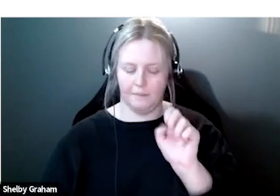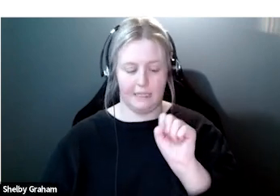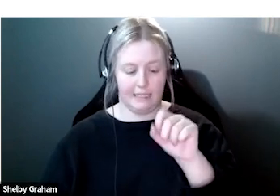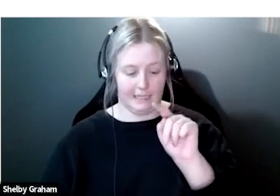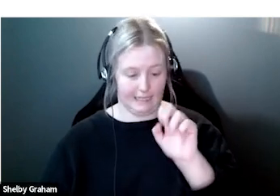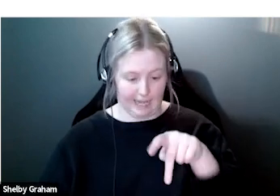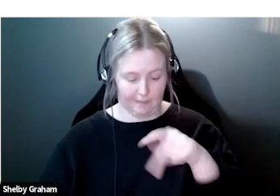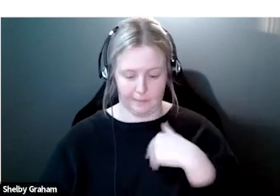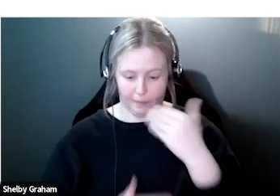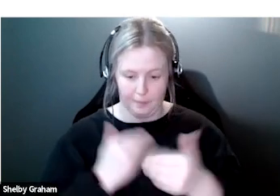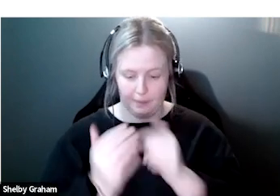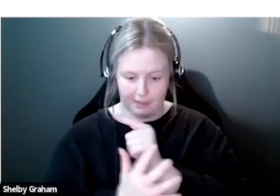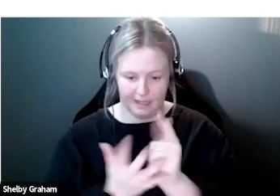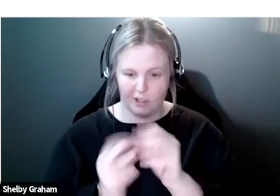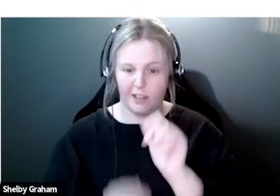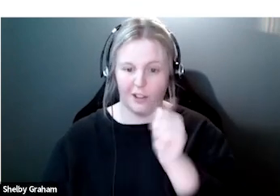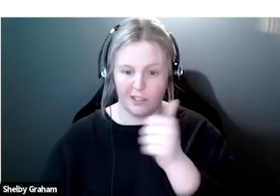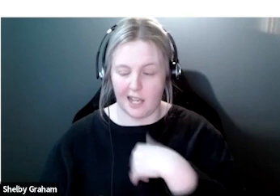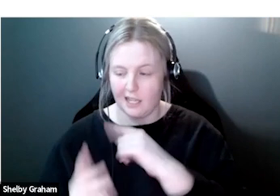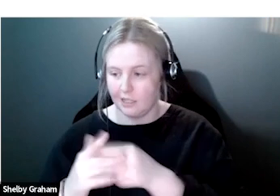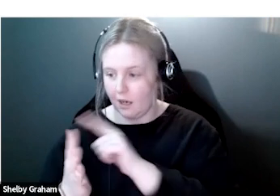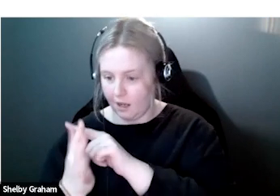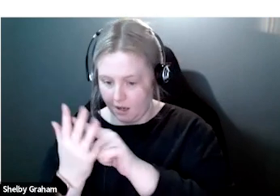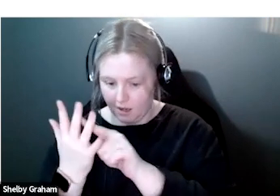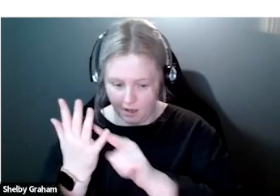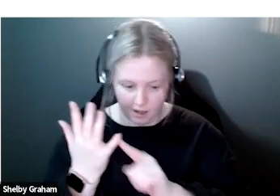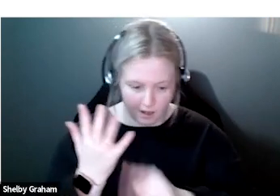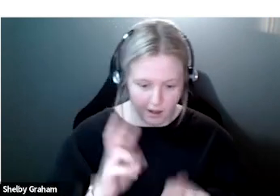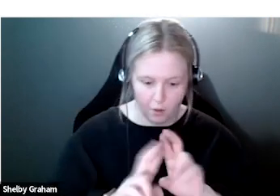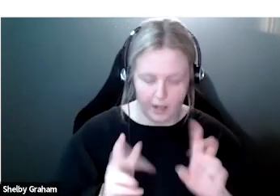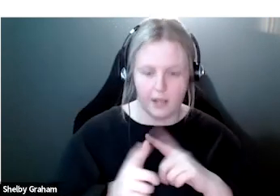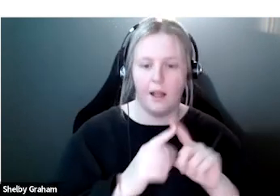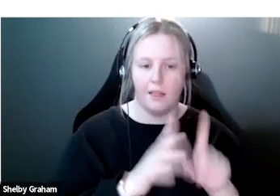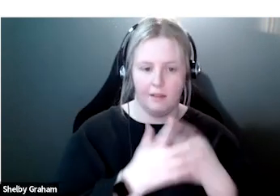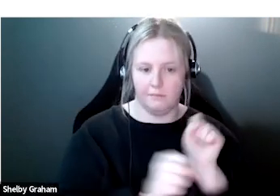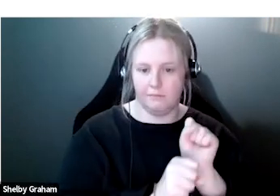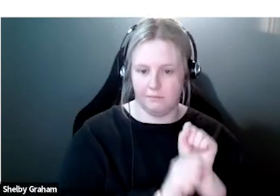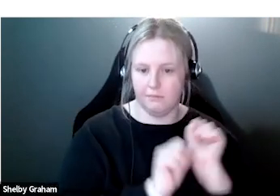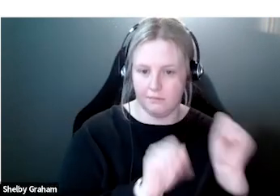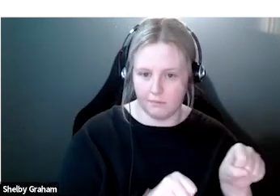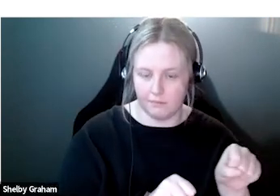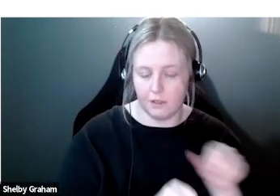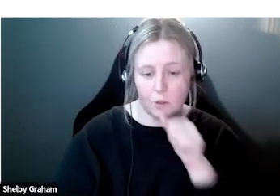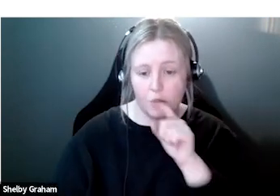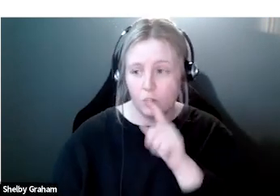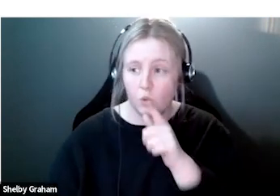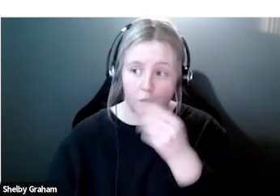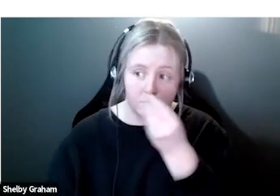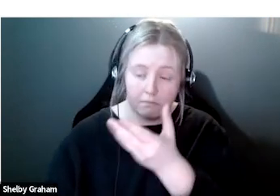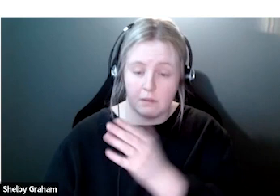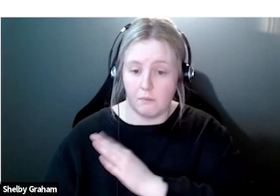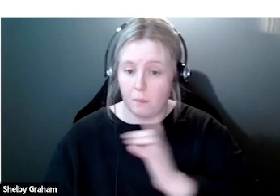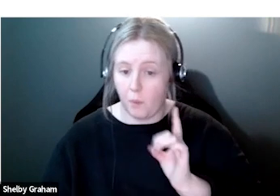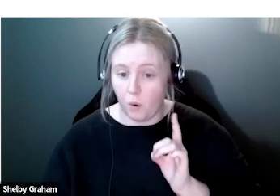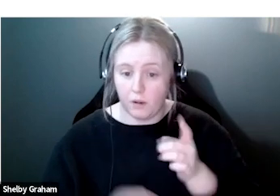So that breakdown for me and the understanding from my employer, whether that's my board of directors for my one position or my clinical